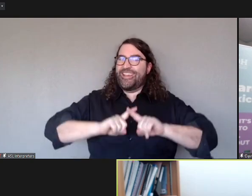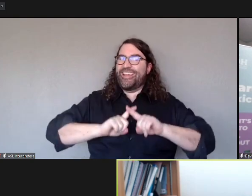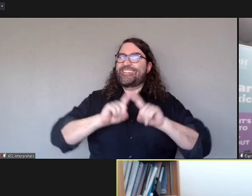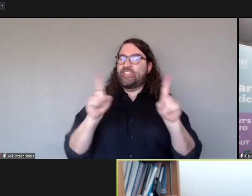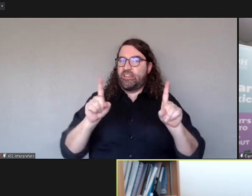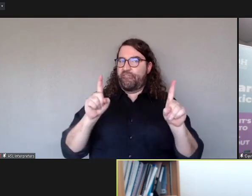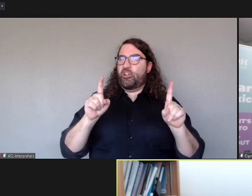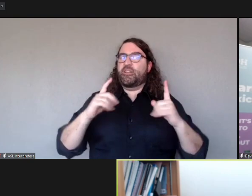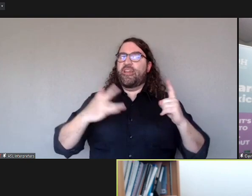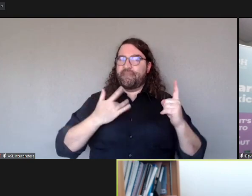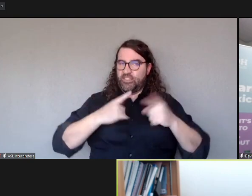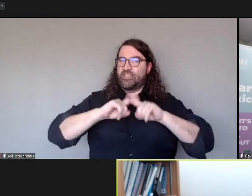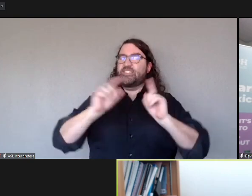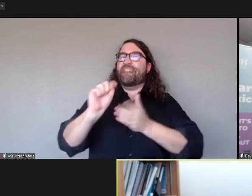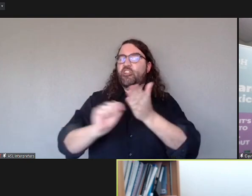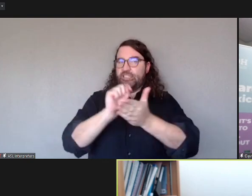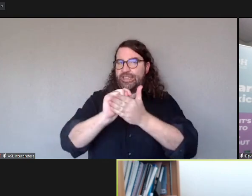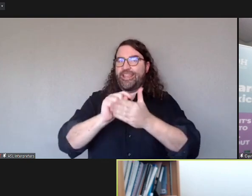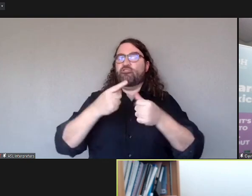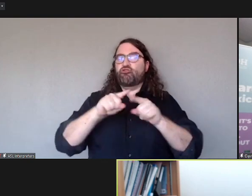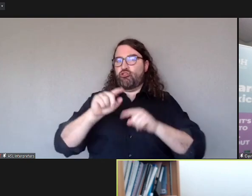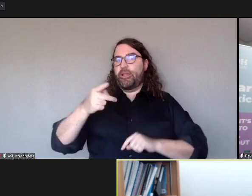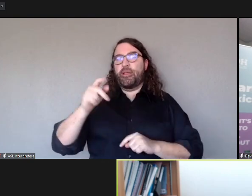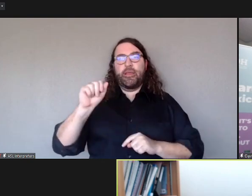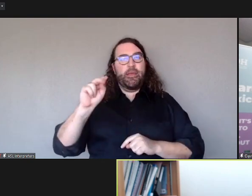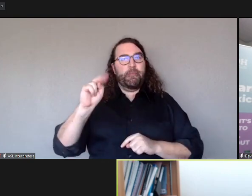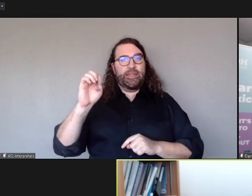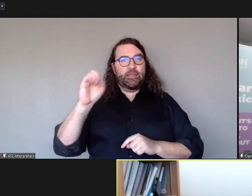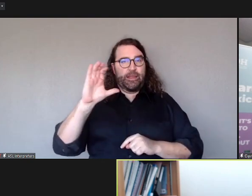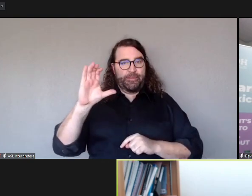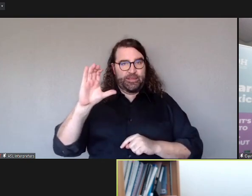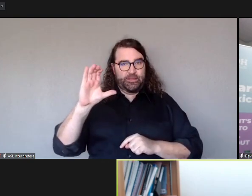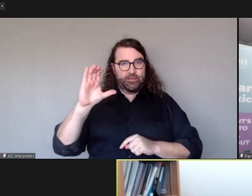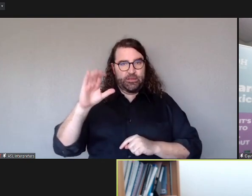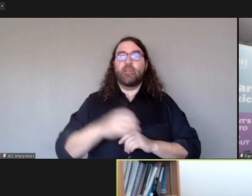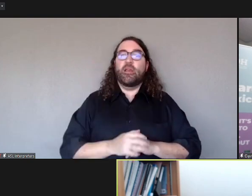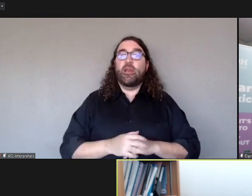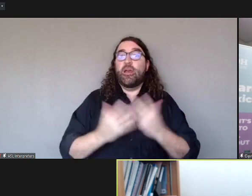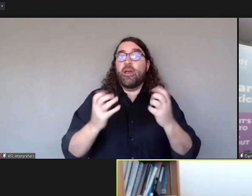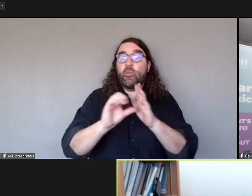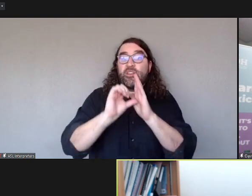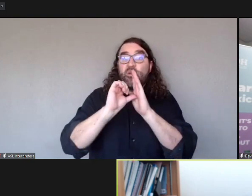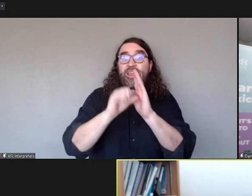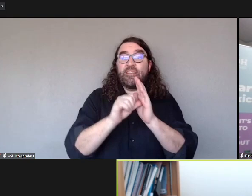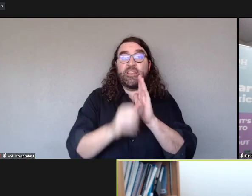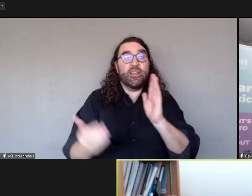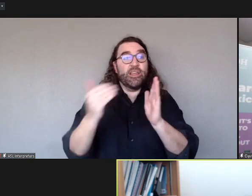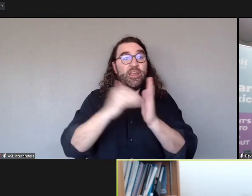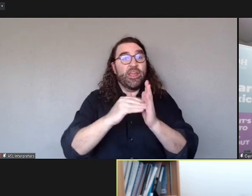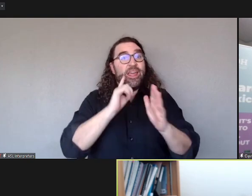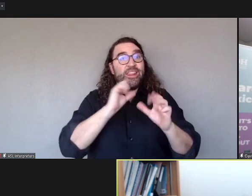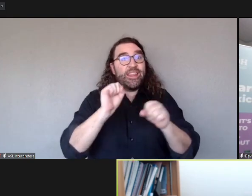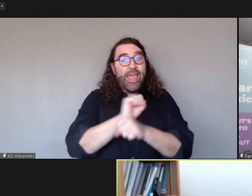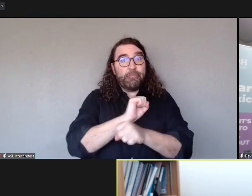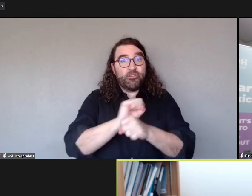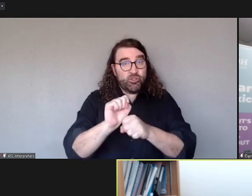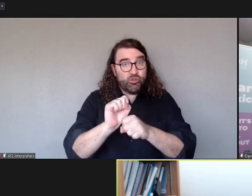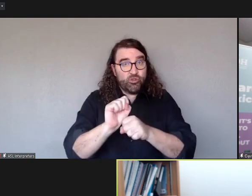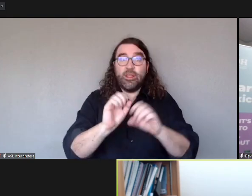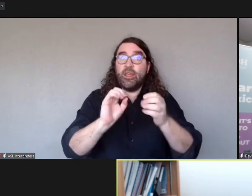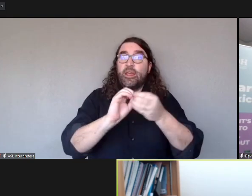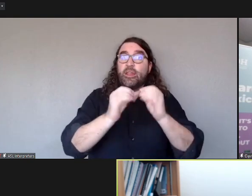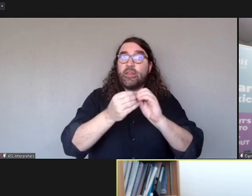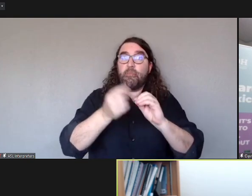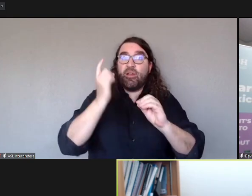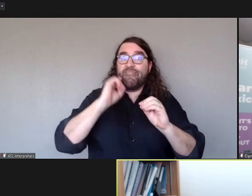pandemic that we're in right now. And I just want to emphasize that, again, the absolute number for case-based